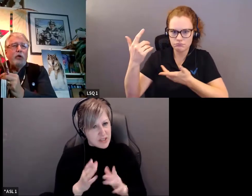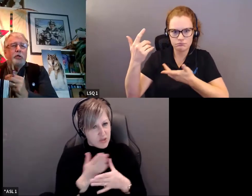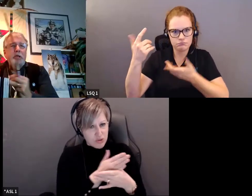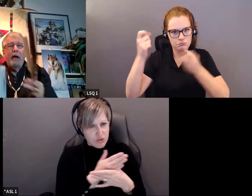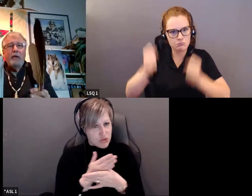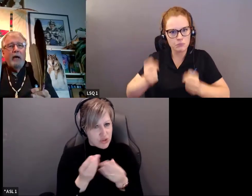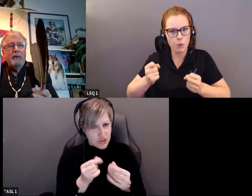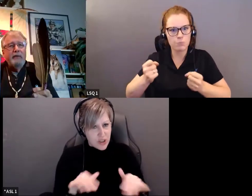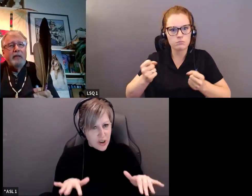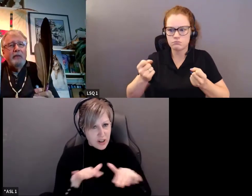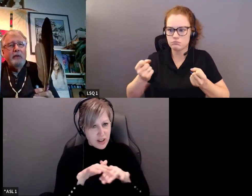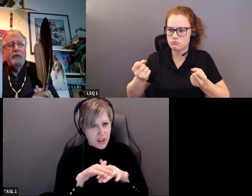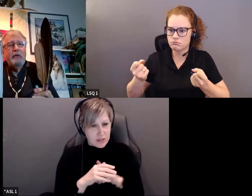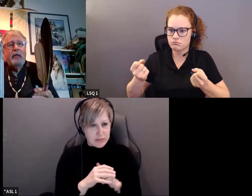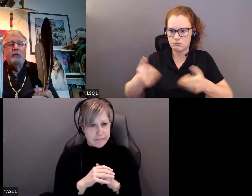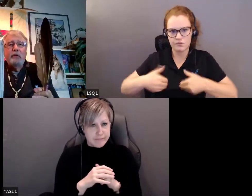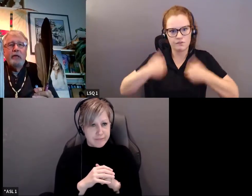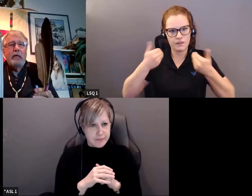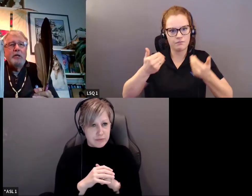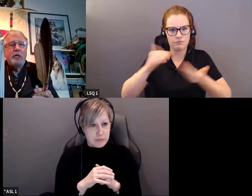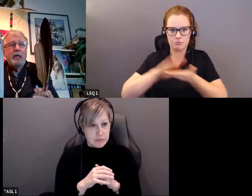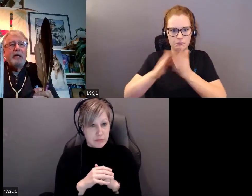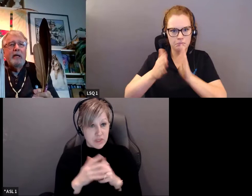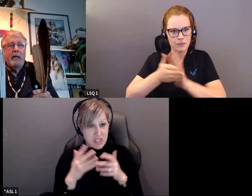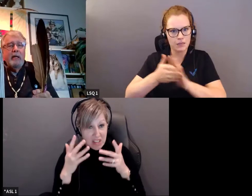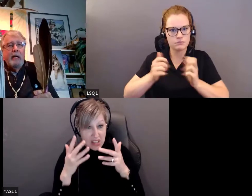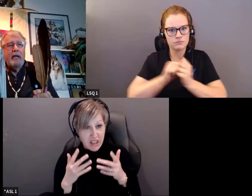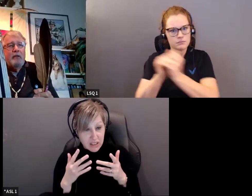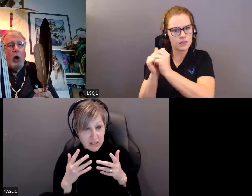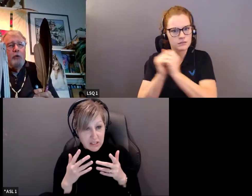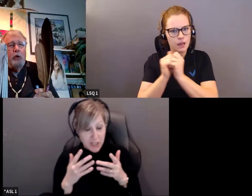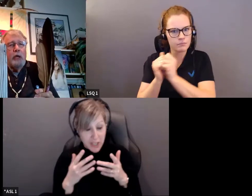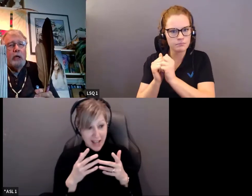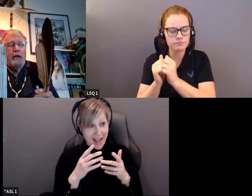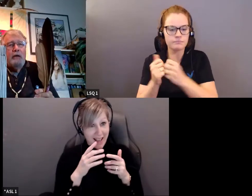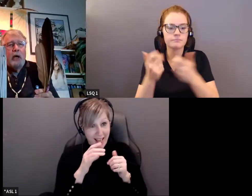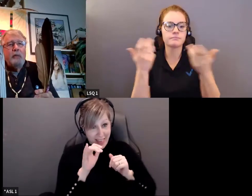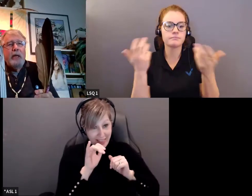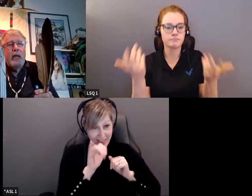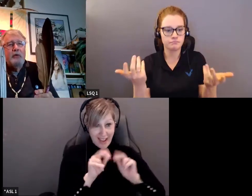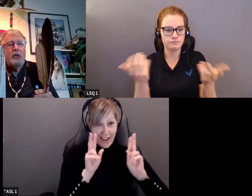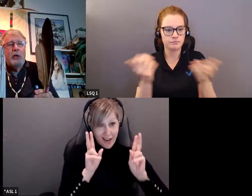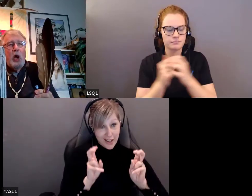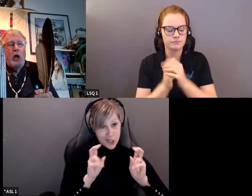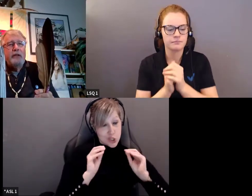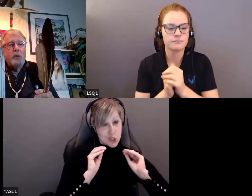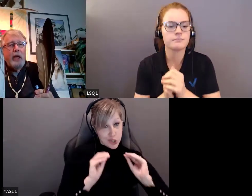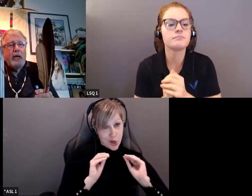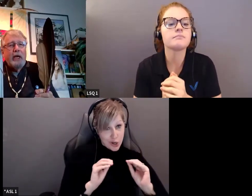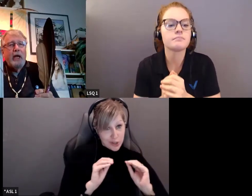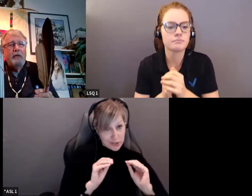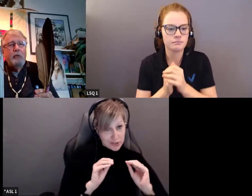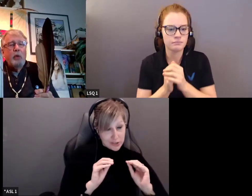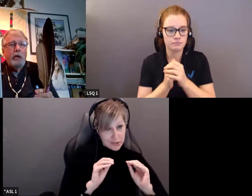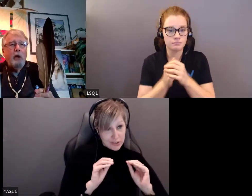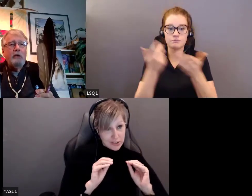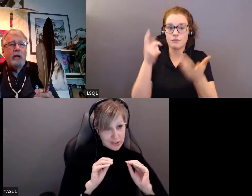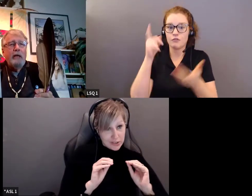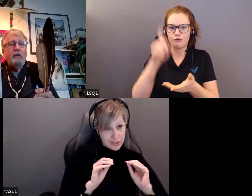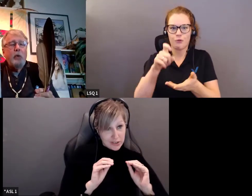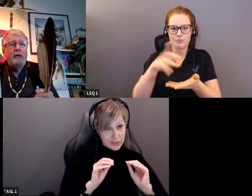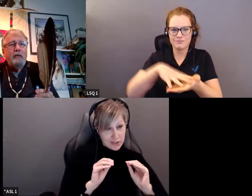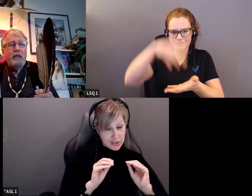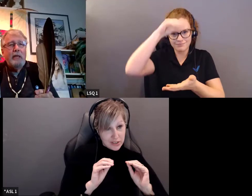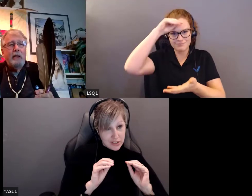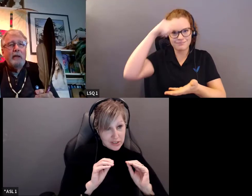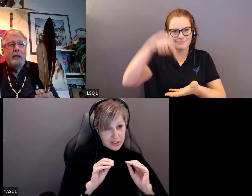The unfortunate outcome of this was the teaching. And it's also led to us being able to acknowledge and recognize what we call